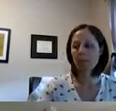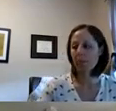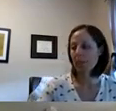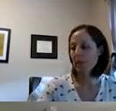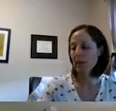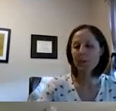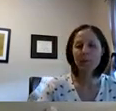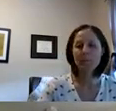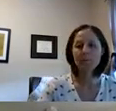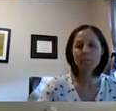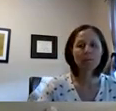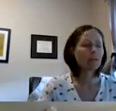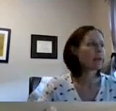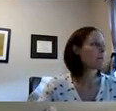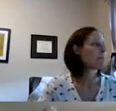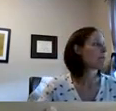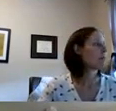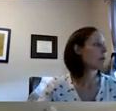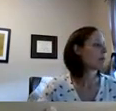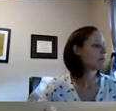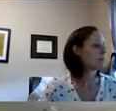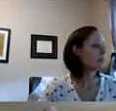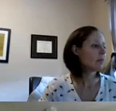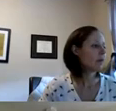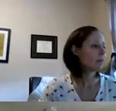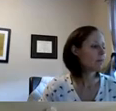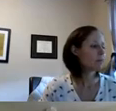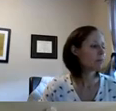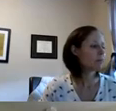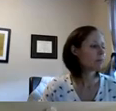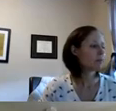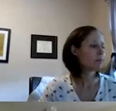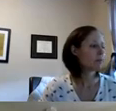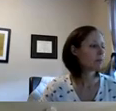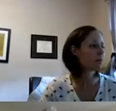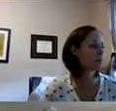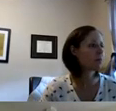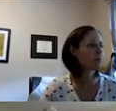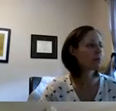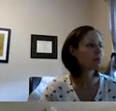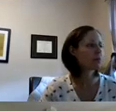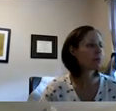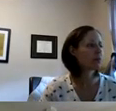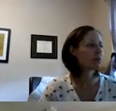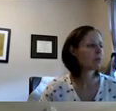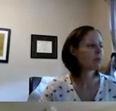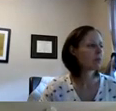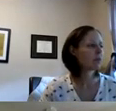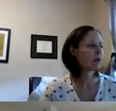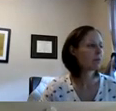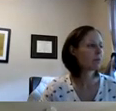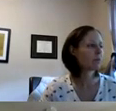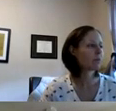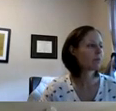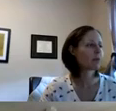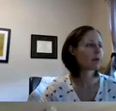with us, but wanted to make sure to send his greetings to everyone. So at this point, I will turn it over to the South Dakota